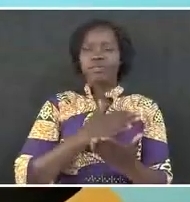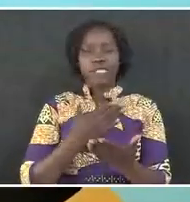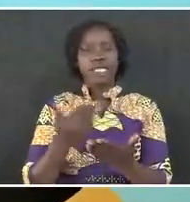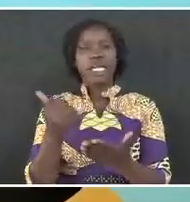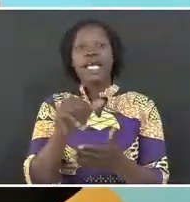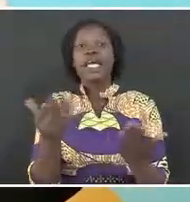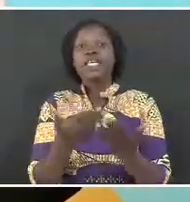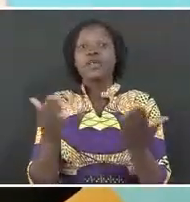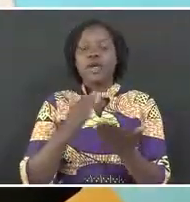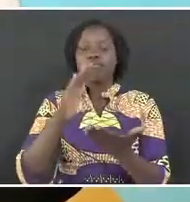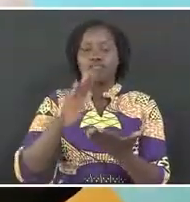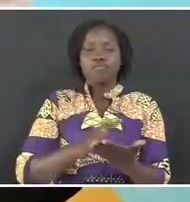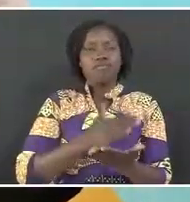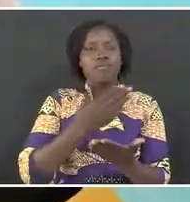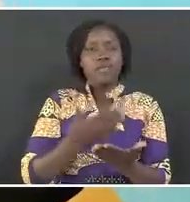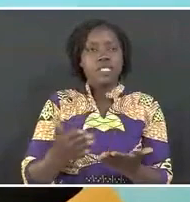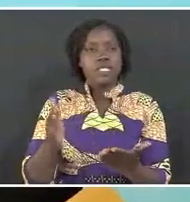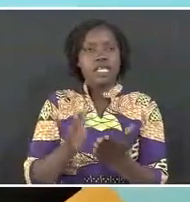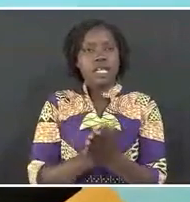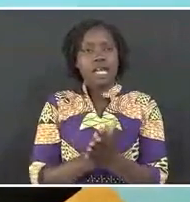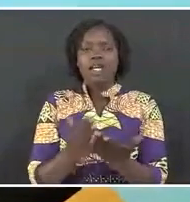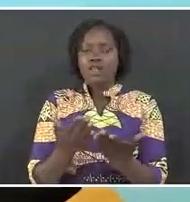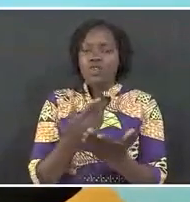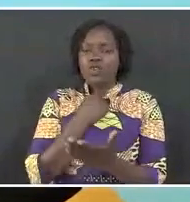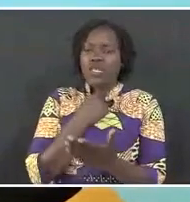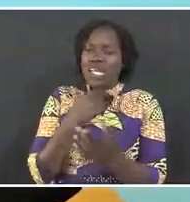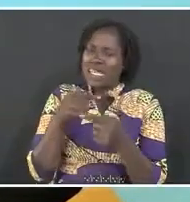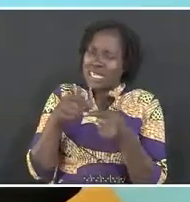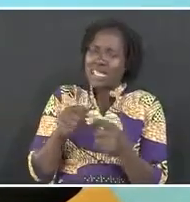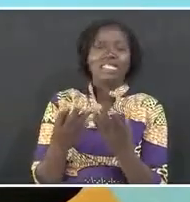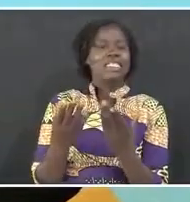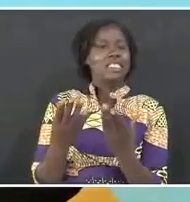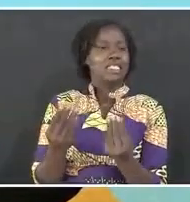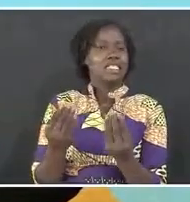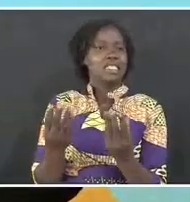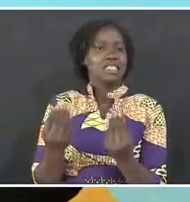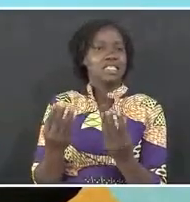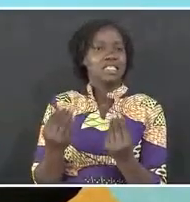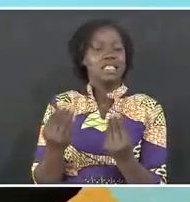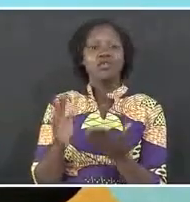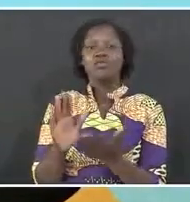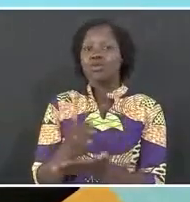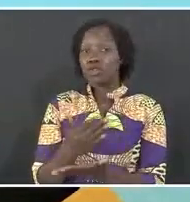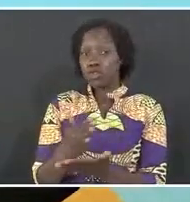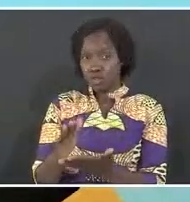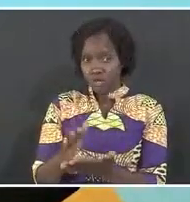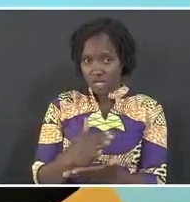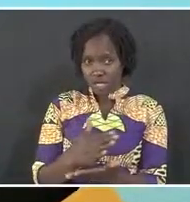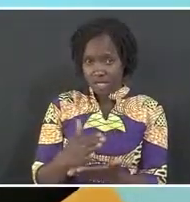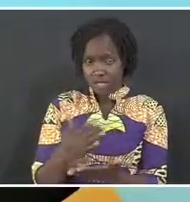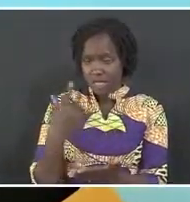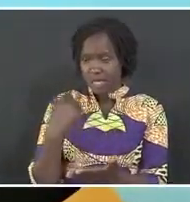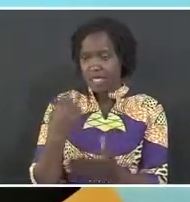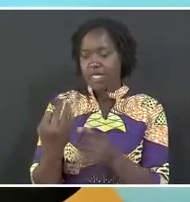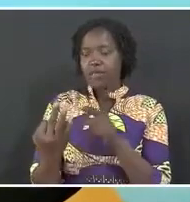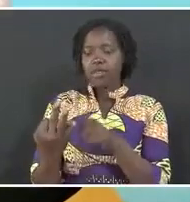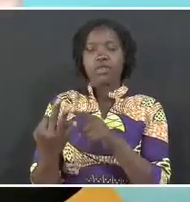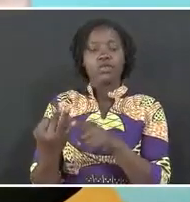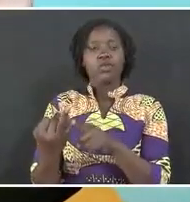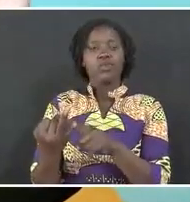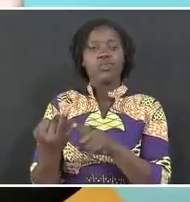will sing. Affinity. You find it so easy to sing. Number two,